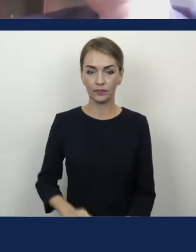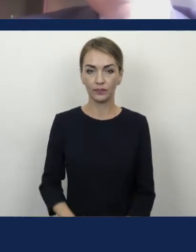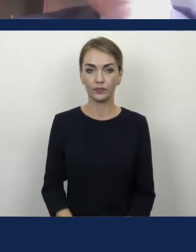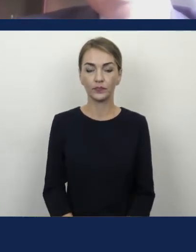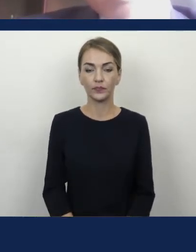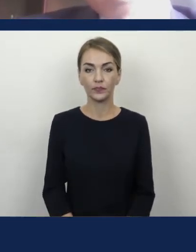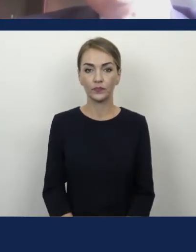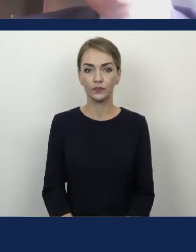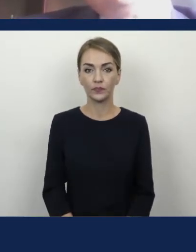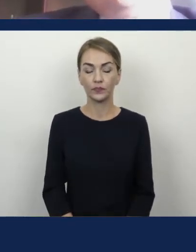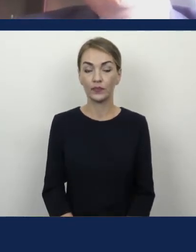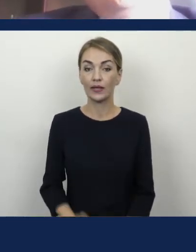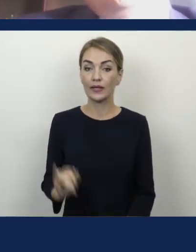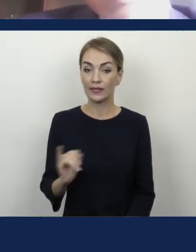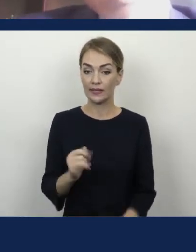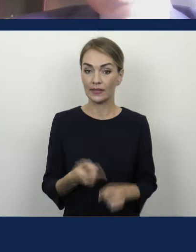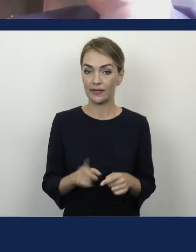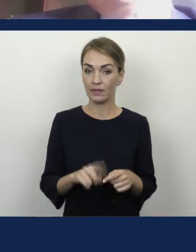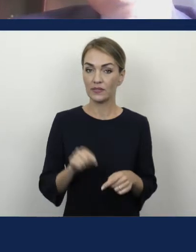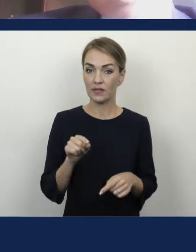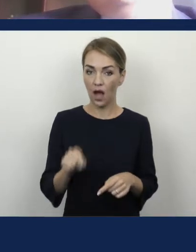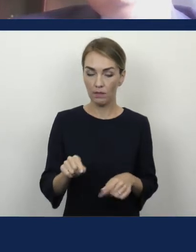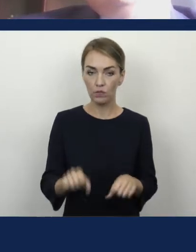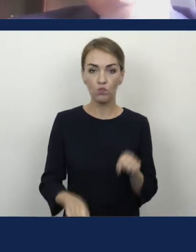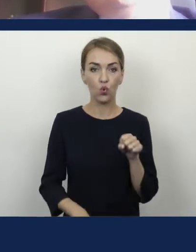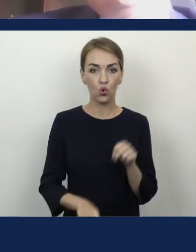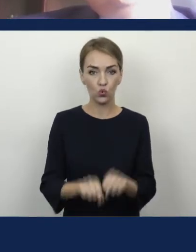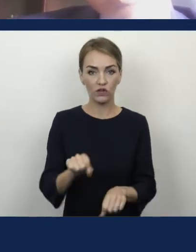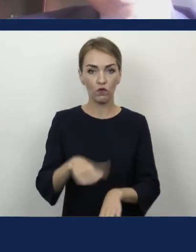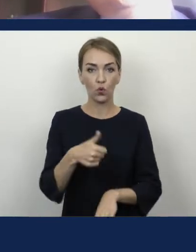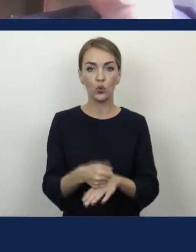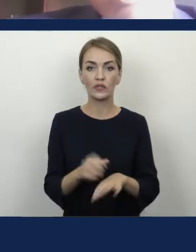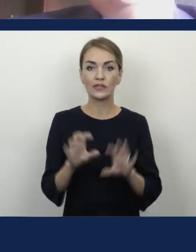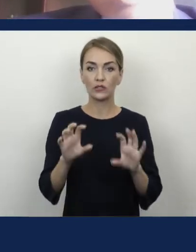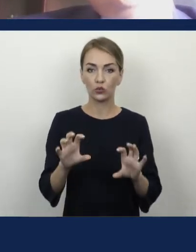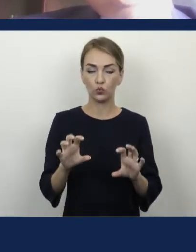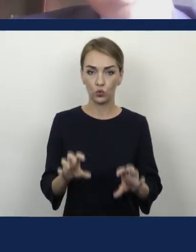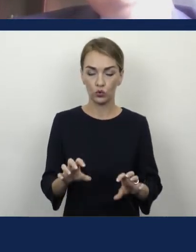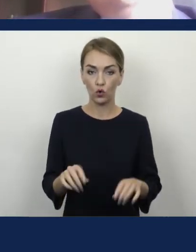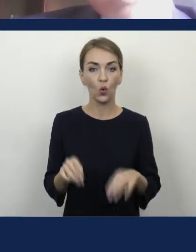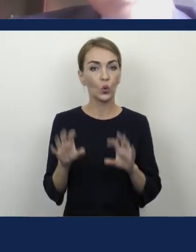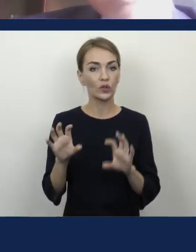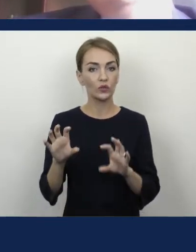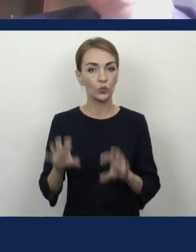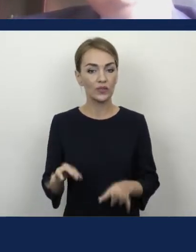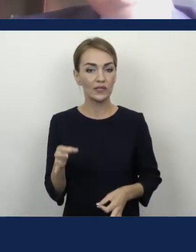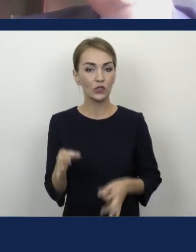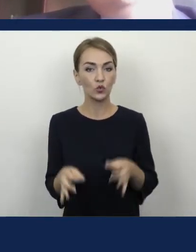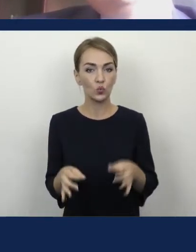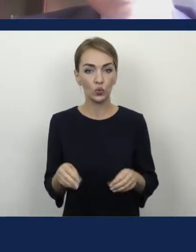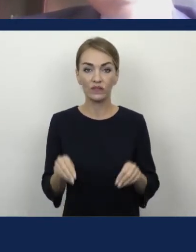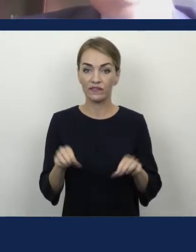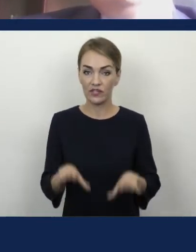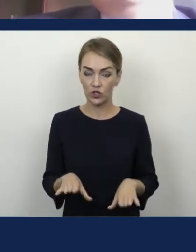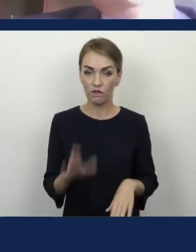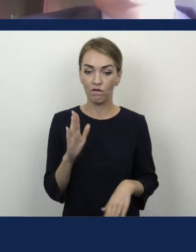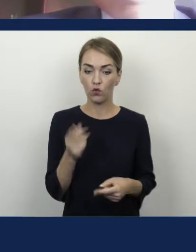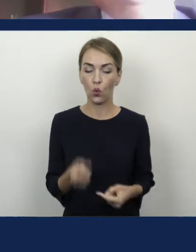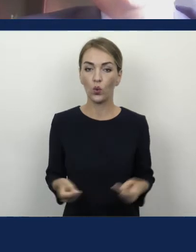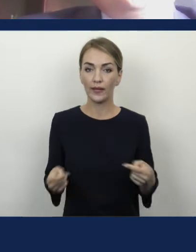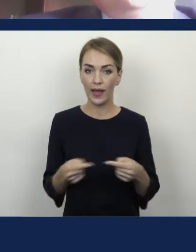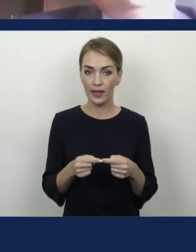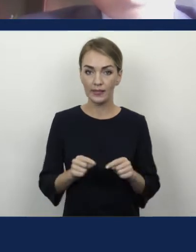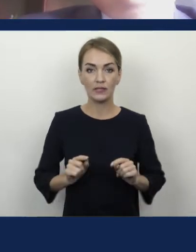the Constitution. The Constitutional Court had decided that both were true in